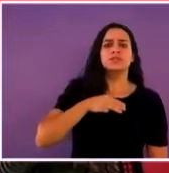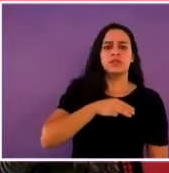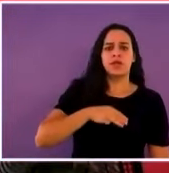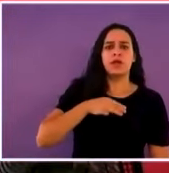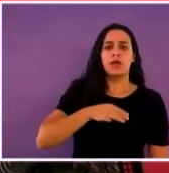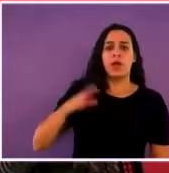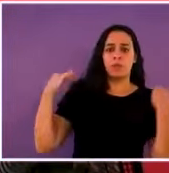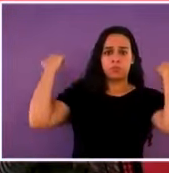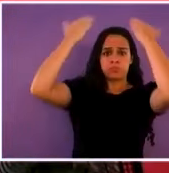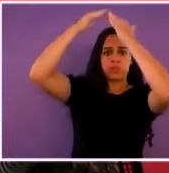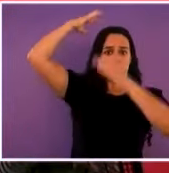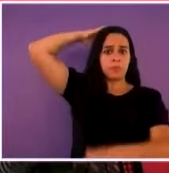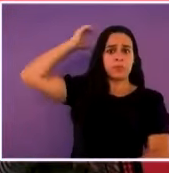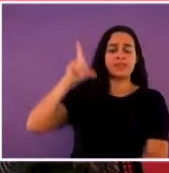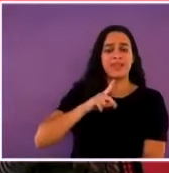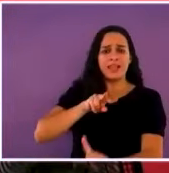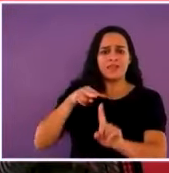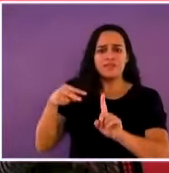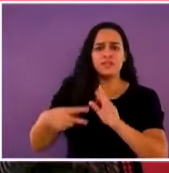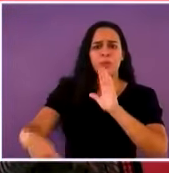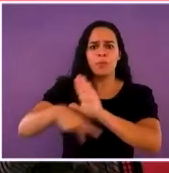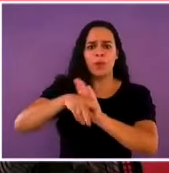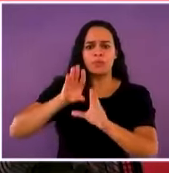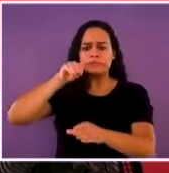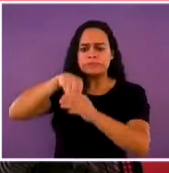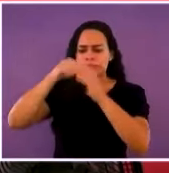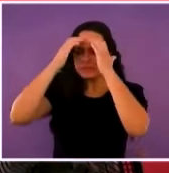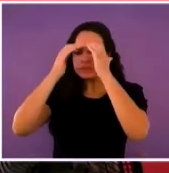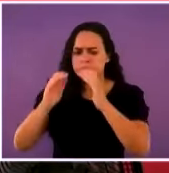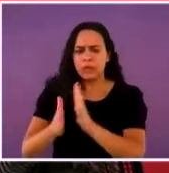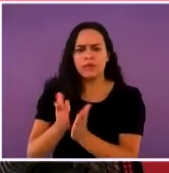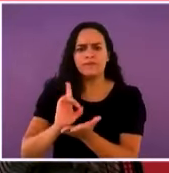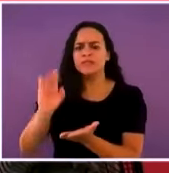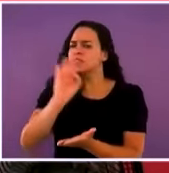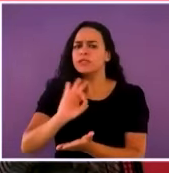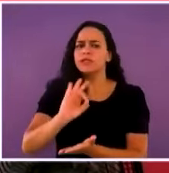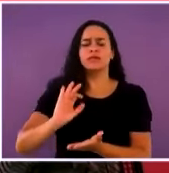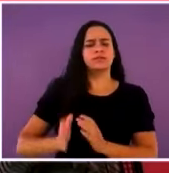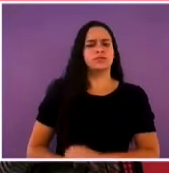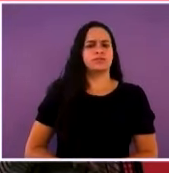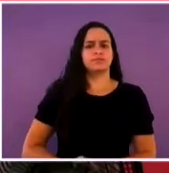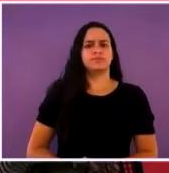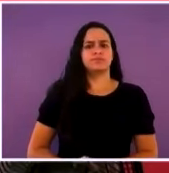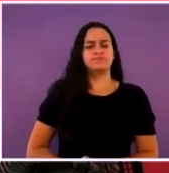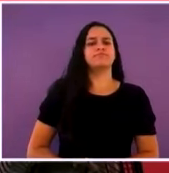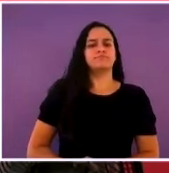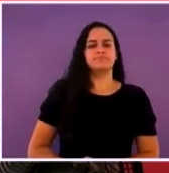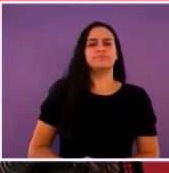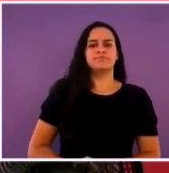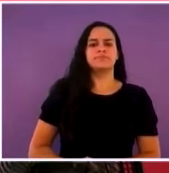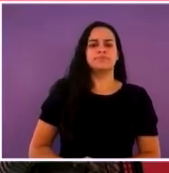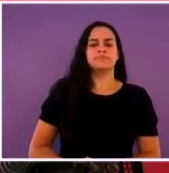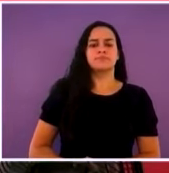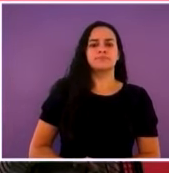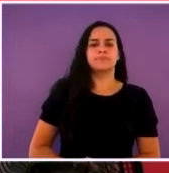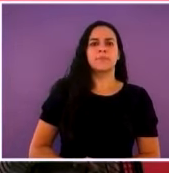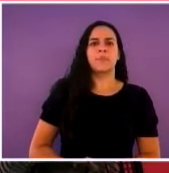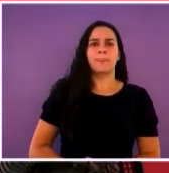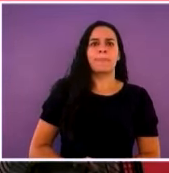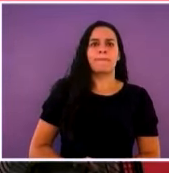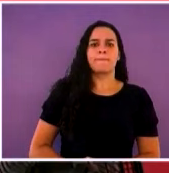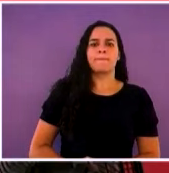mission. Ele não tem a visão bíblica de missões. But he has in mind this all-embracing, all-encompassing